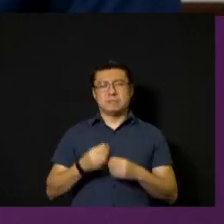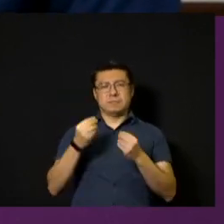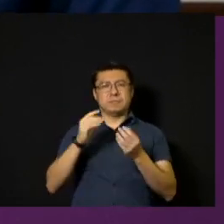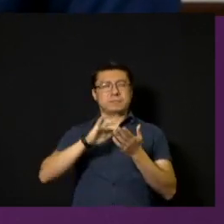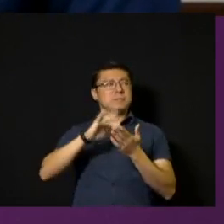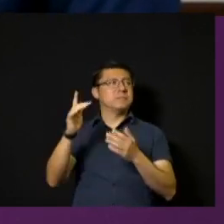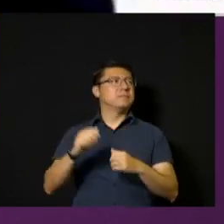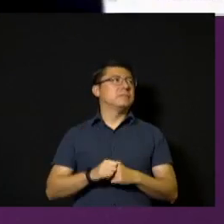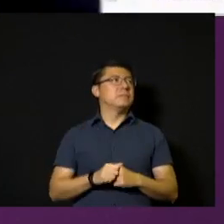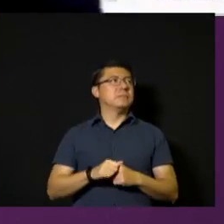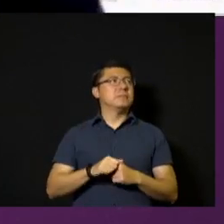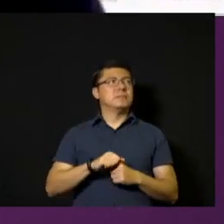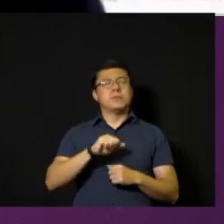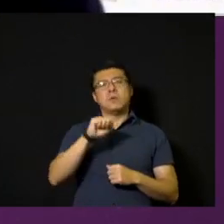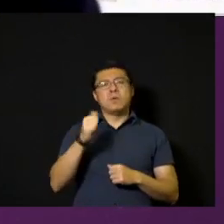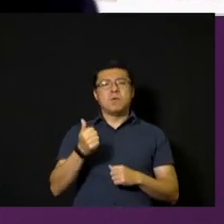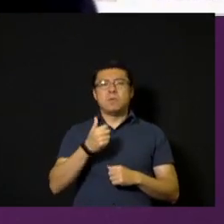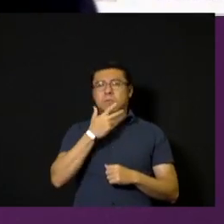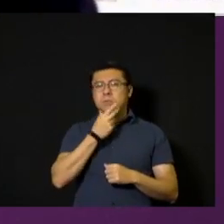Adrian.